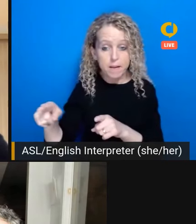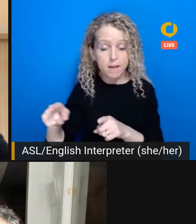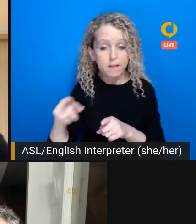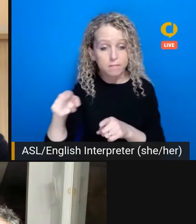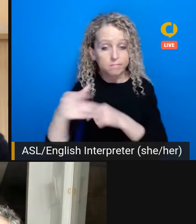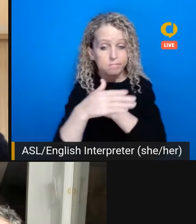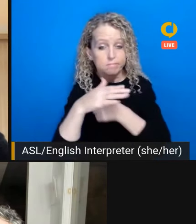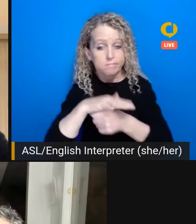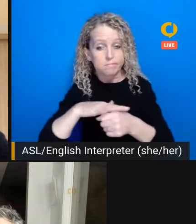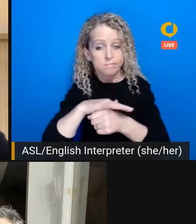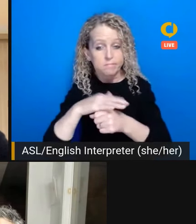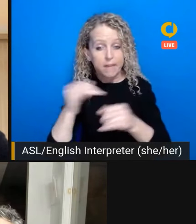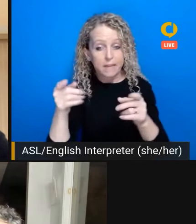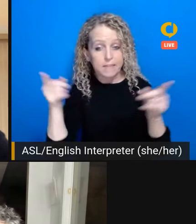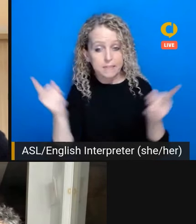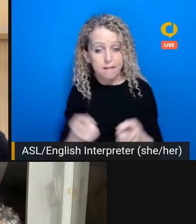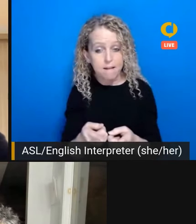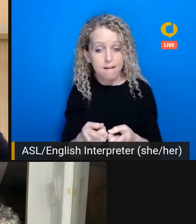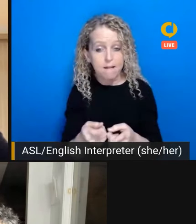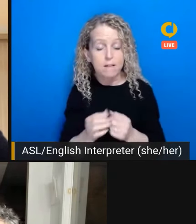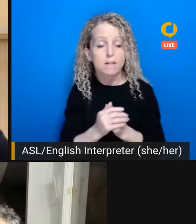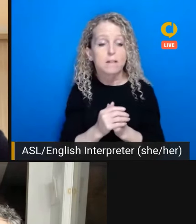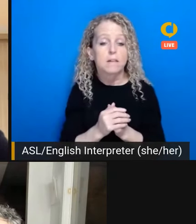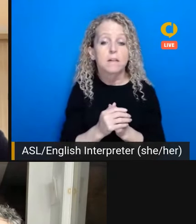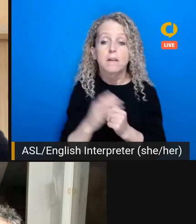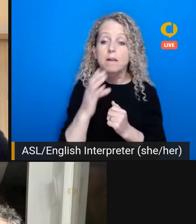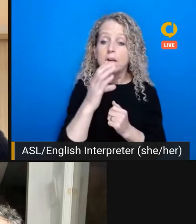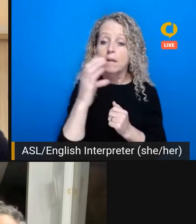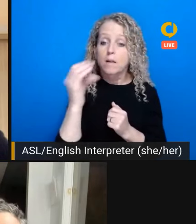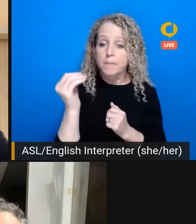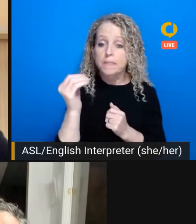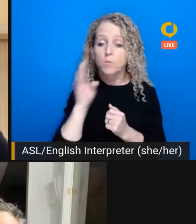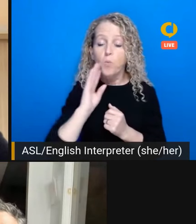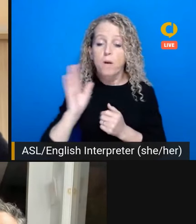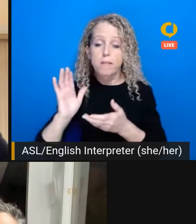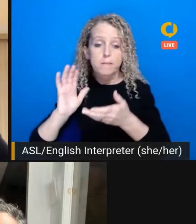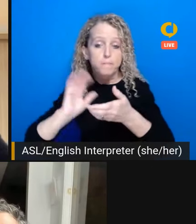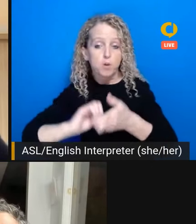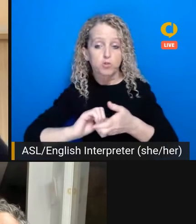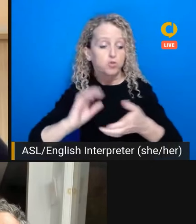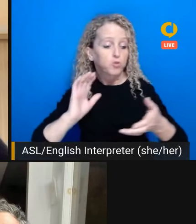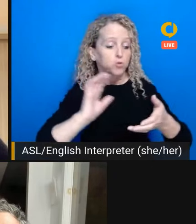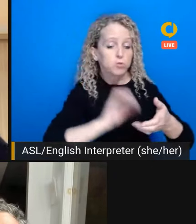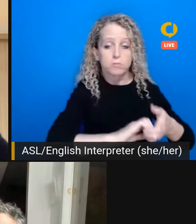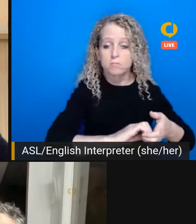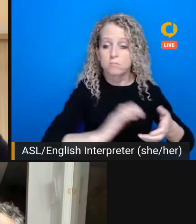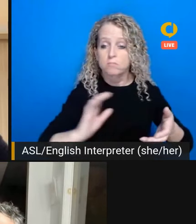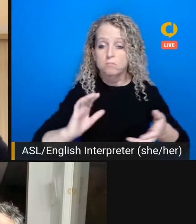that companies are emerging that will allow for, that will basically be